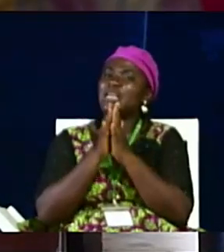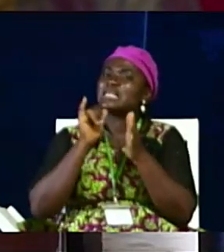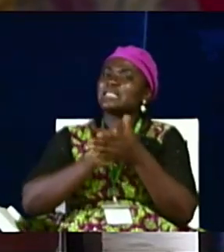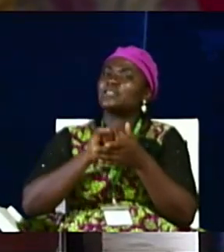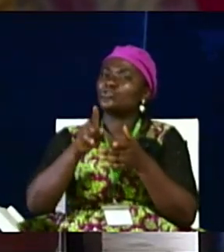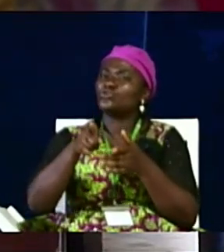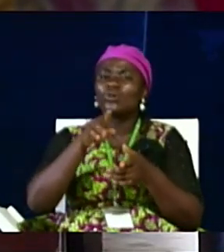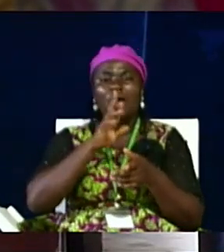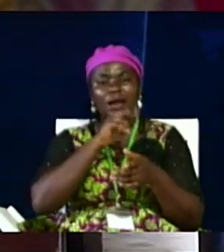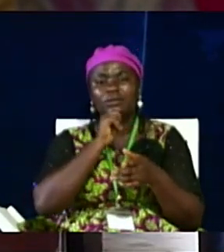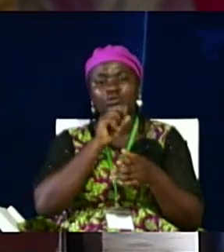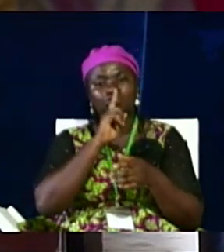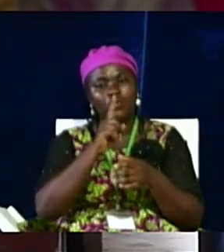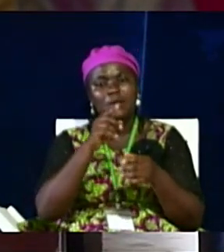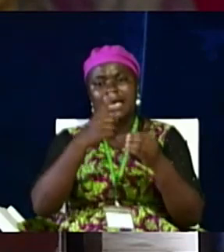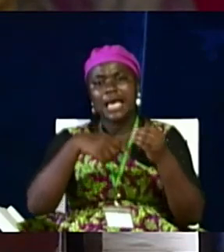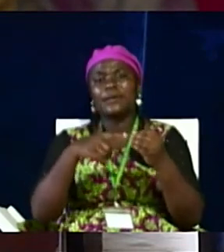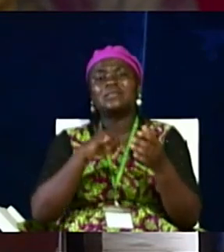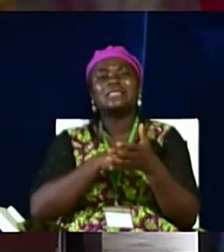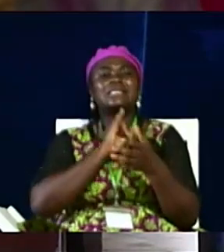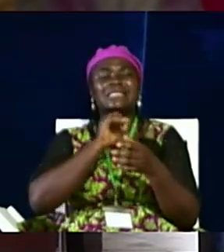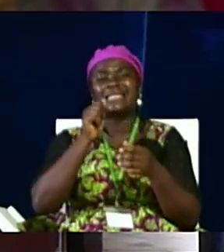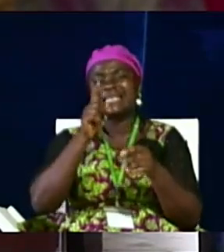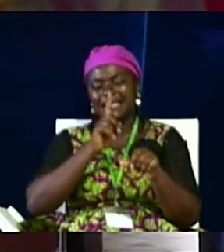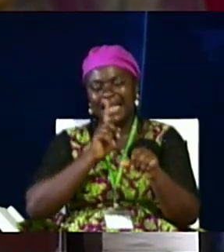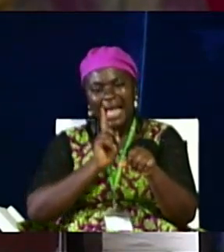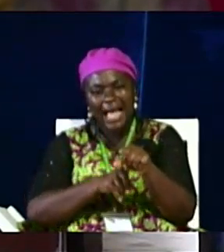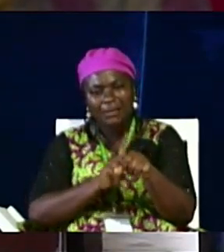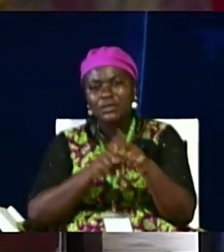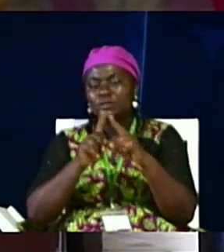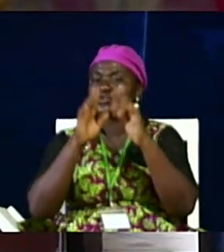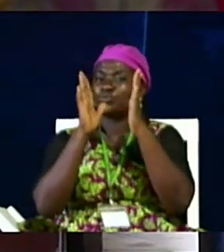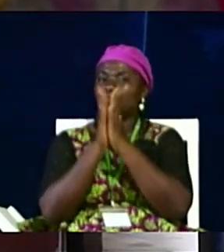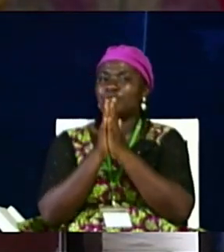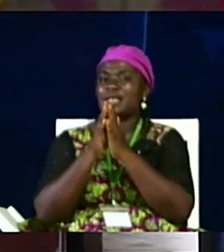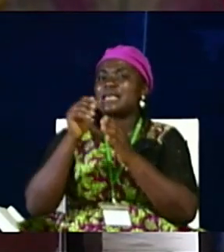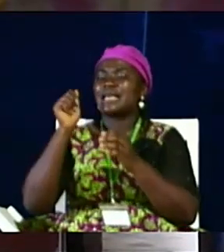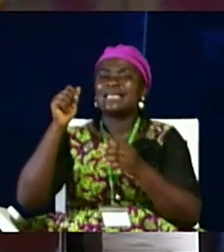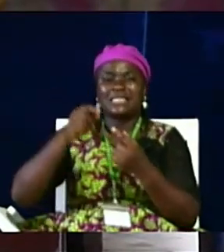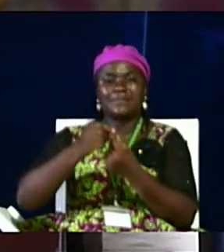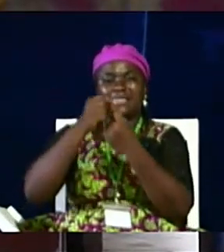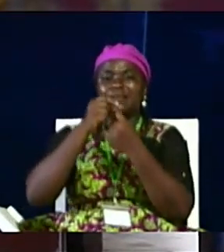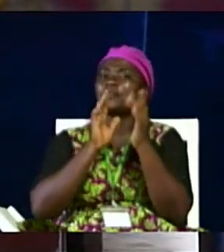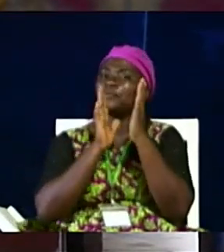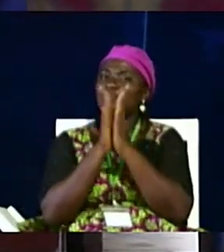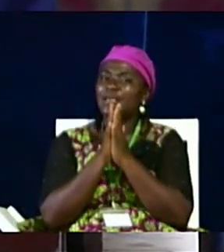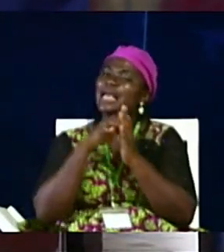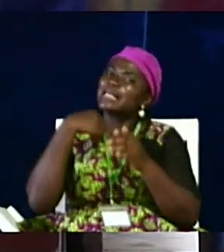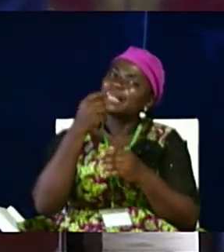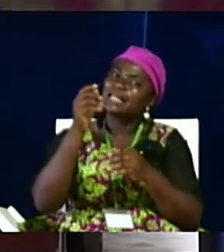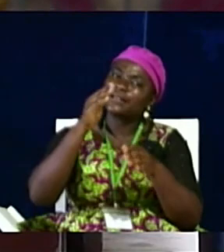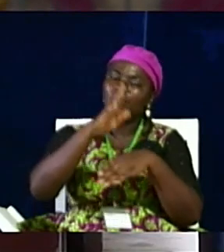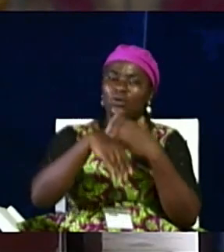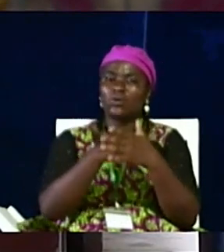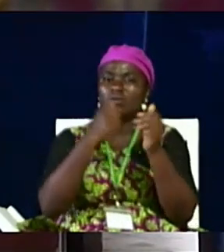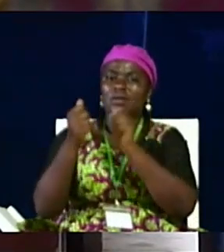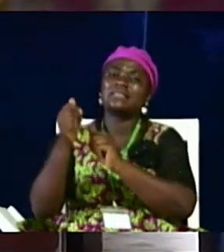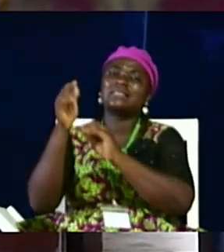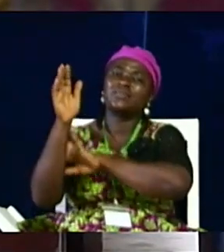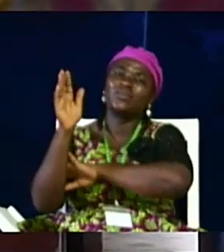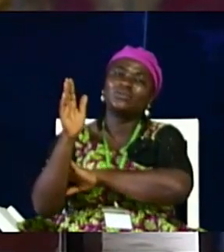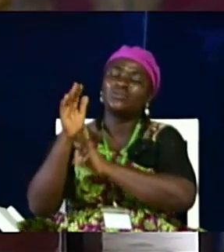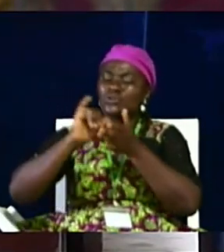about. It's the time to pray a specific prayer, telling the Almighty God